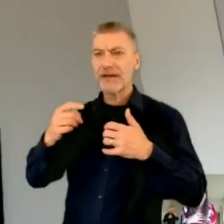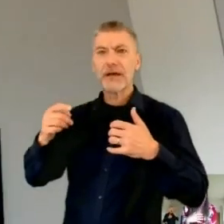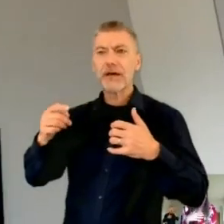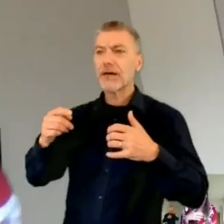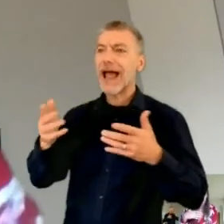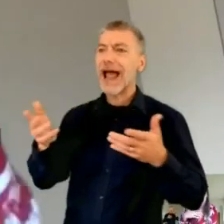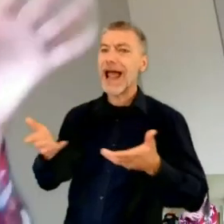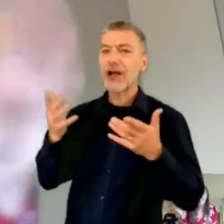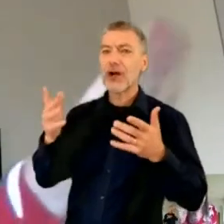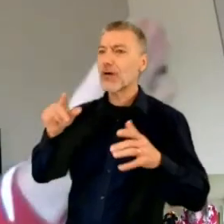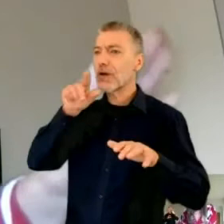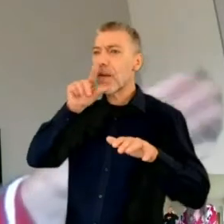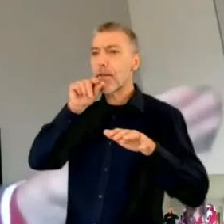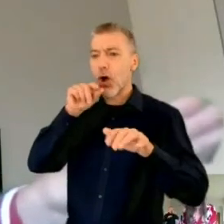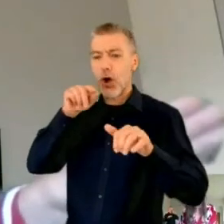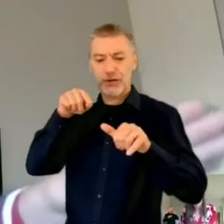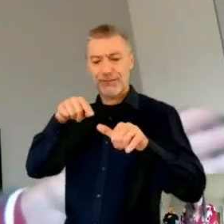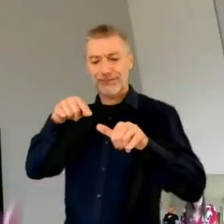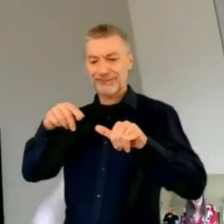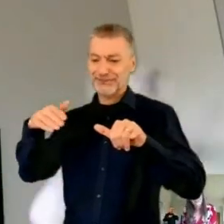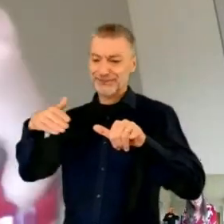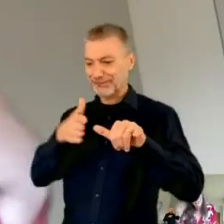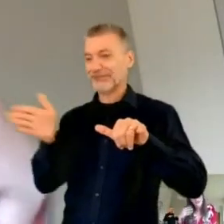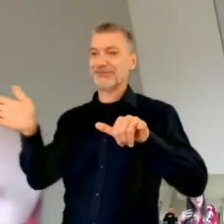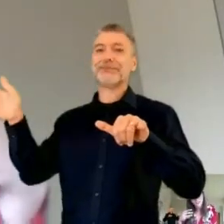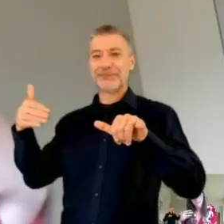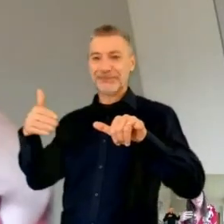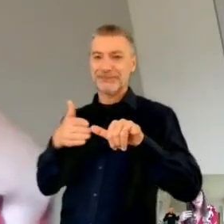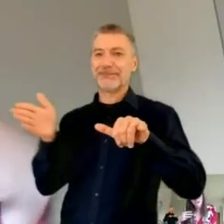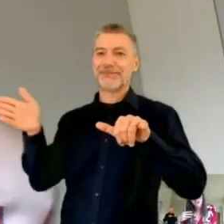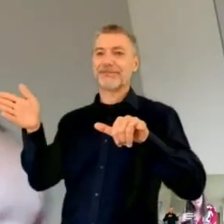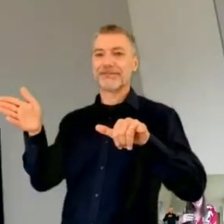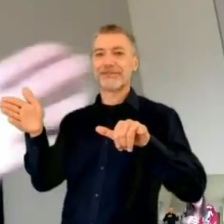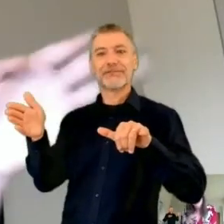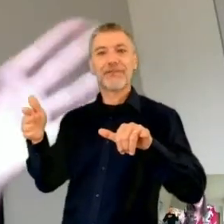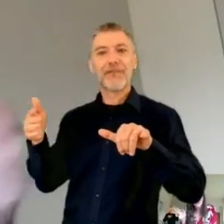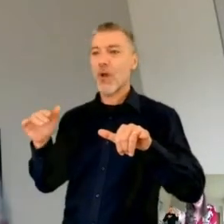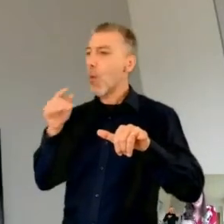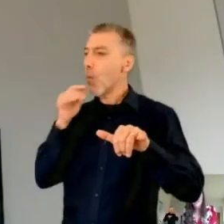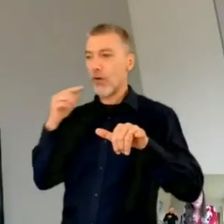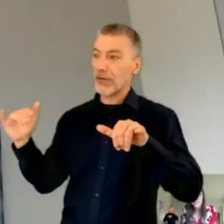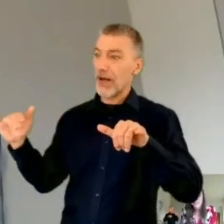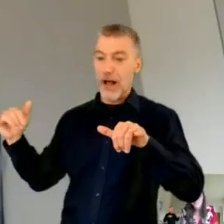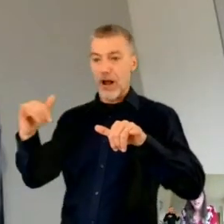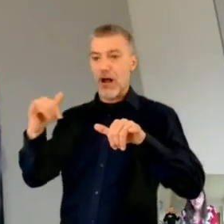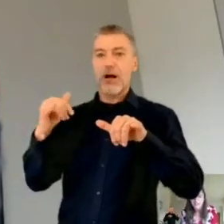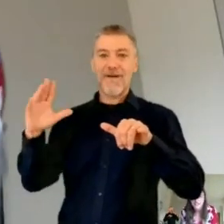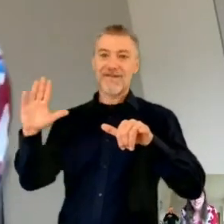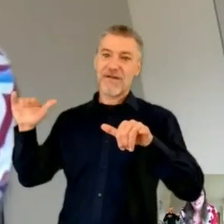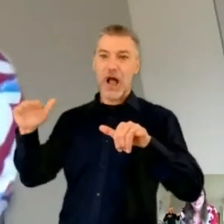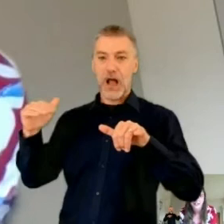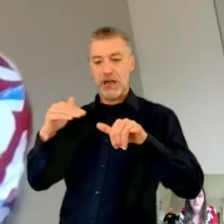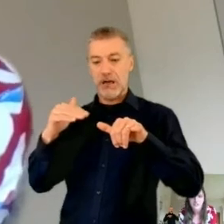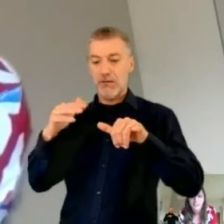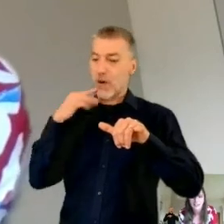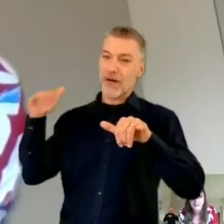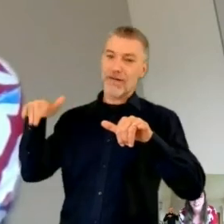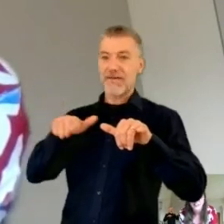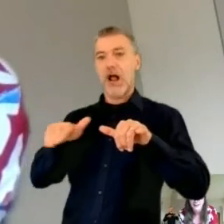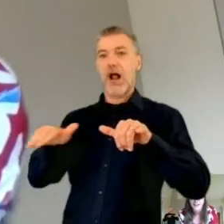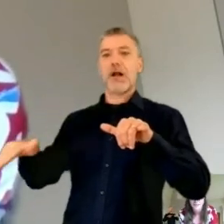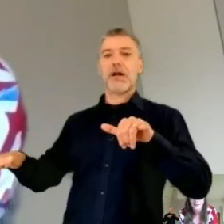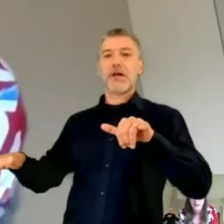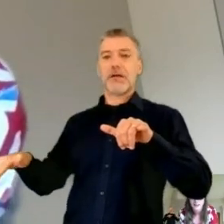of is a distractant for the birds, so that they're not trying to come towards it, but they actually avoid it in the first place. And so I'd